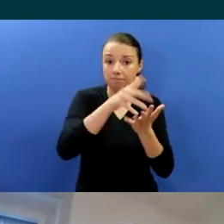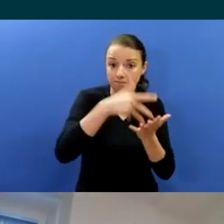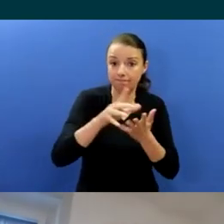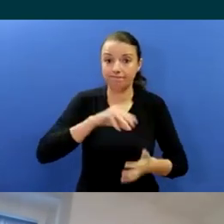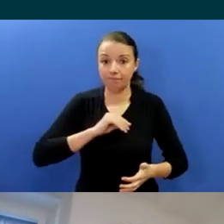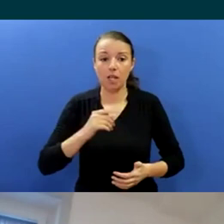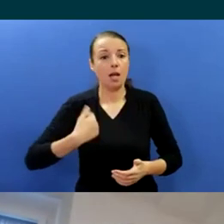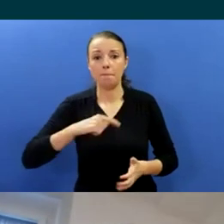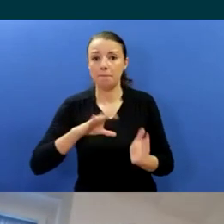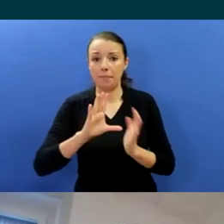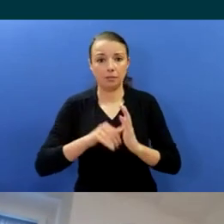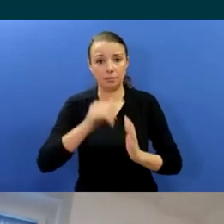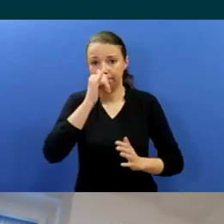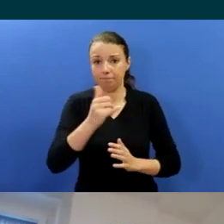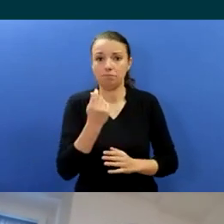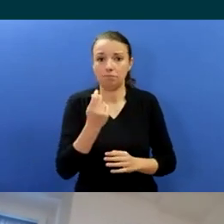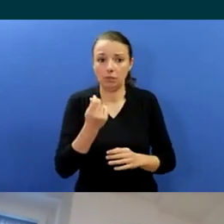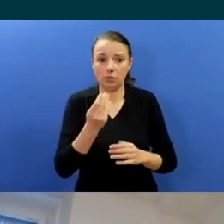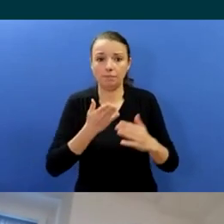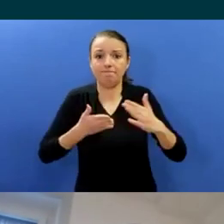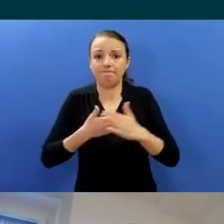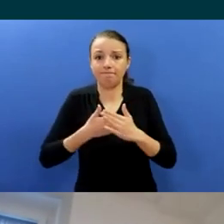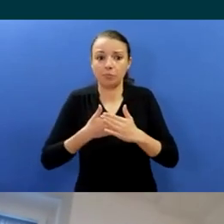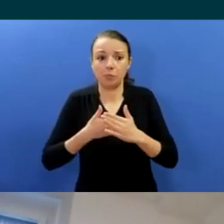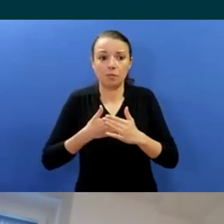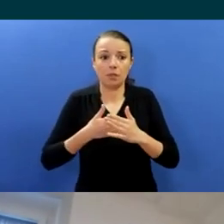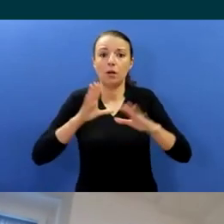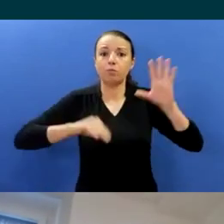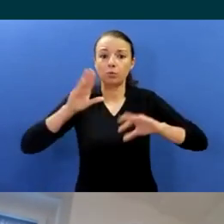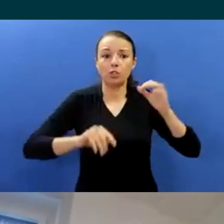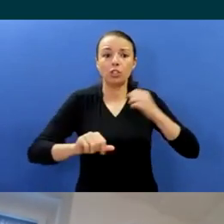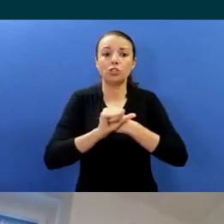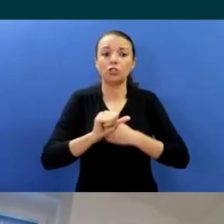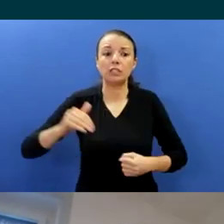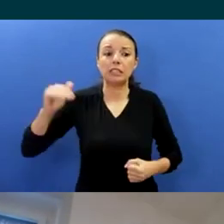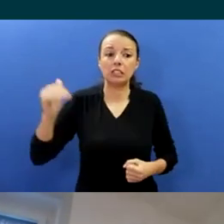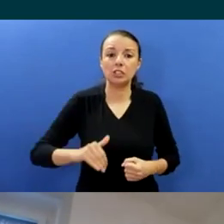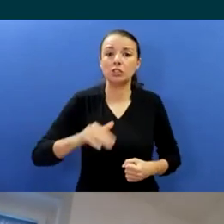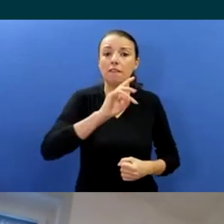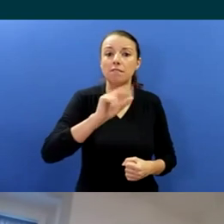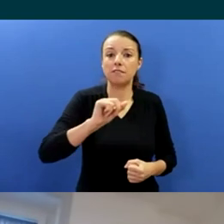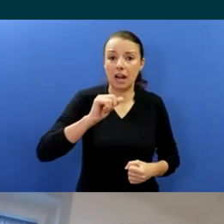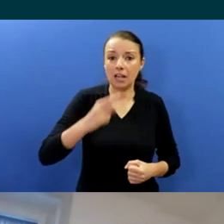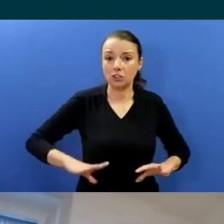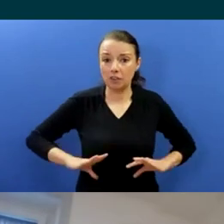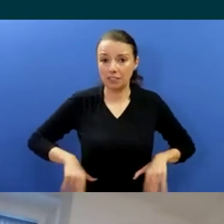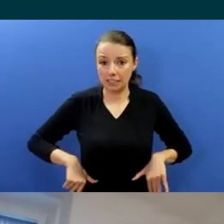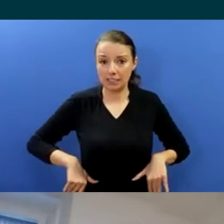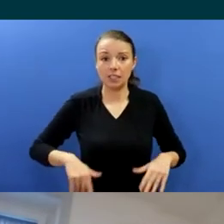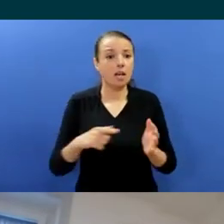reserve these 60,000 francs, but they were made available by the Swiss Federal Office for Energy.